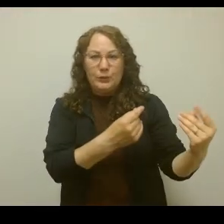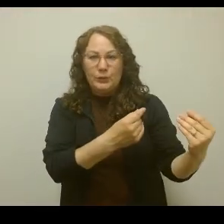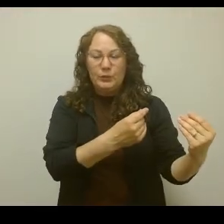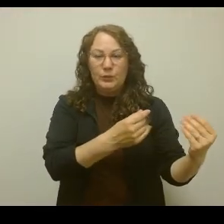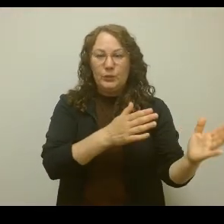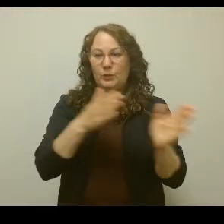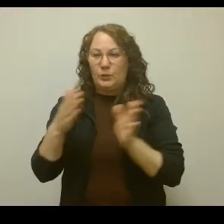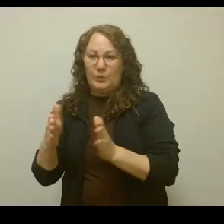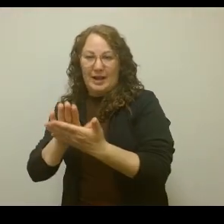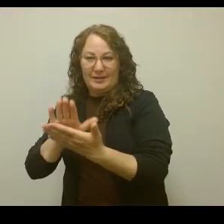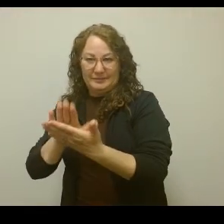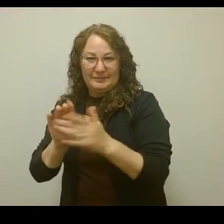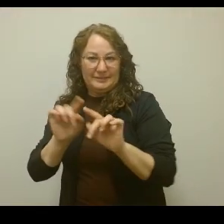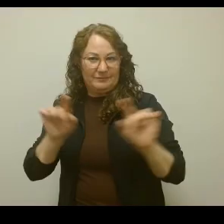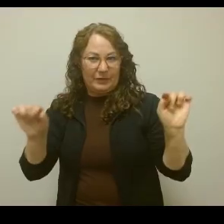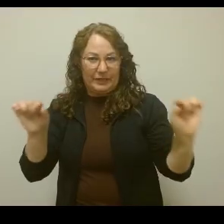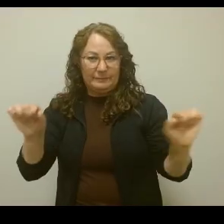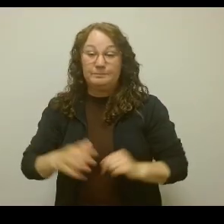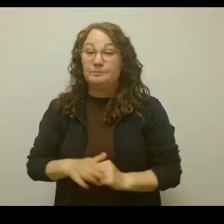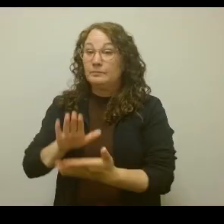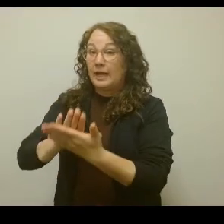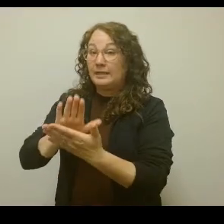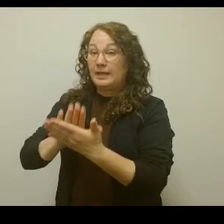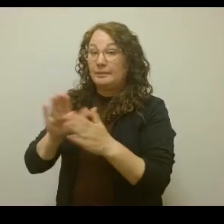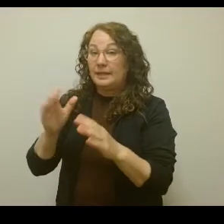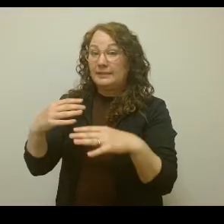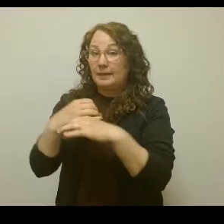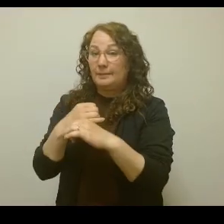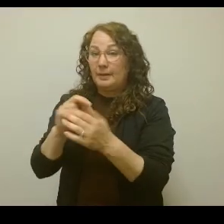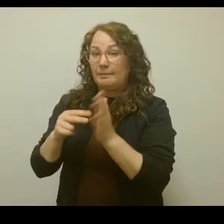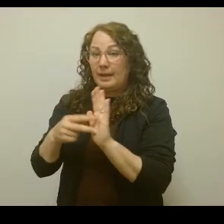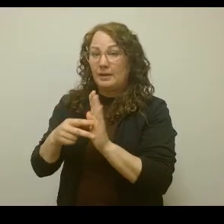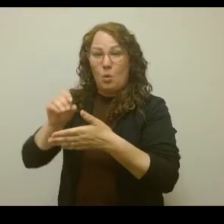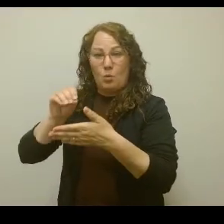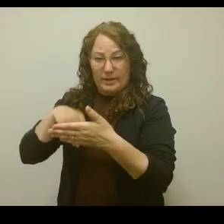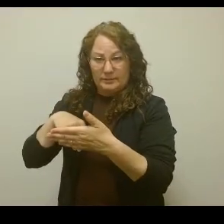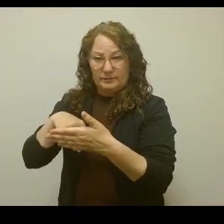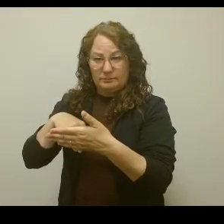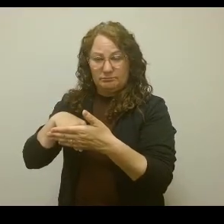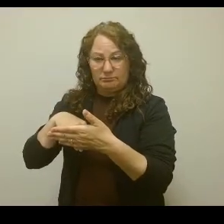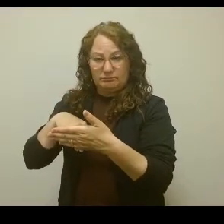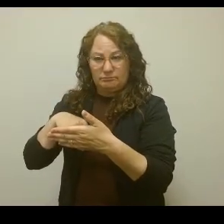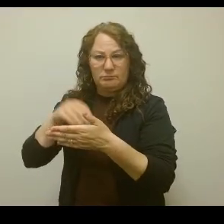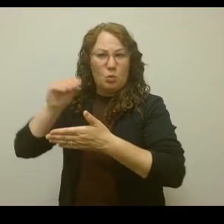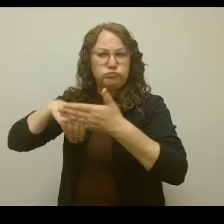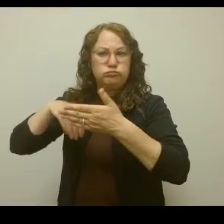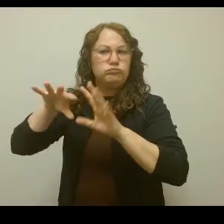So an academic summary is often a written overview